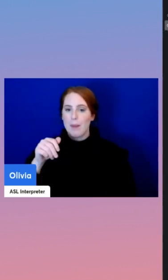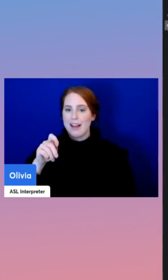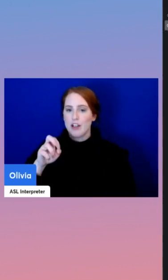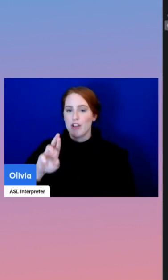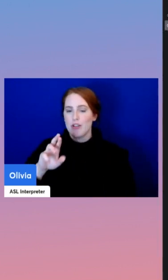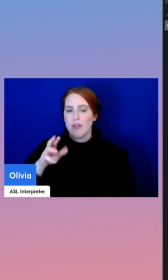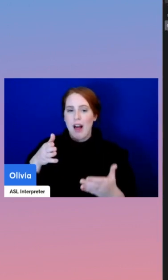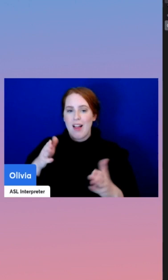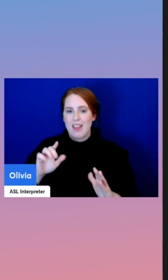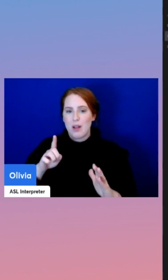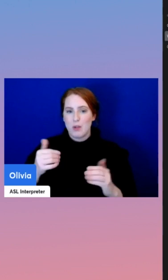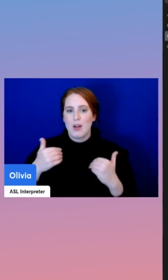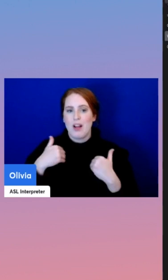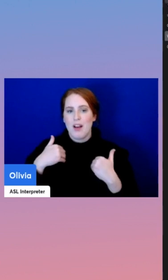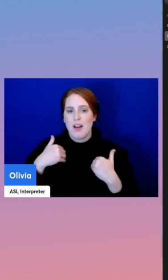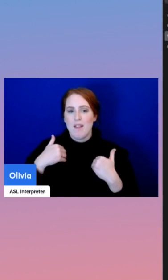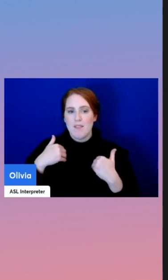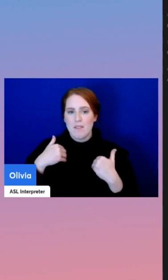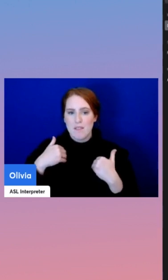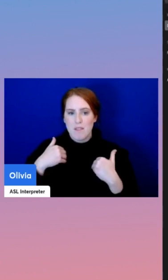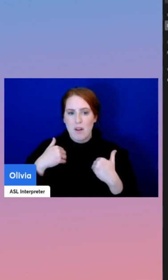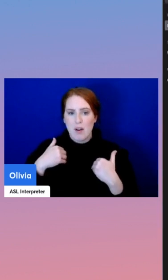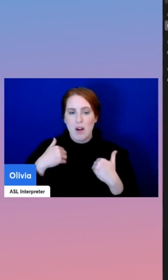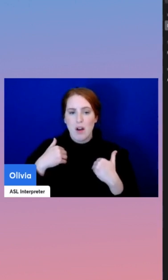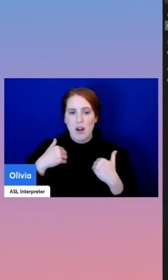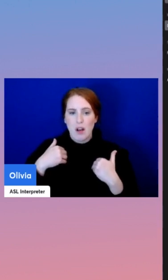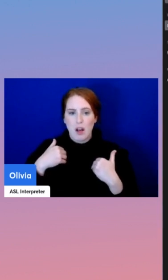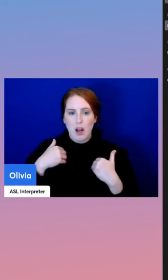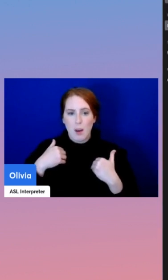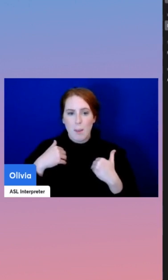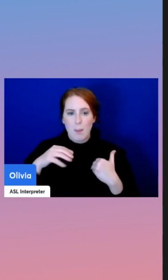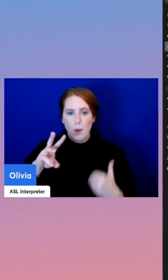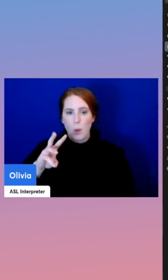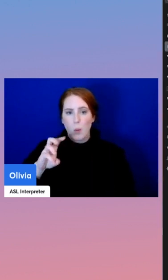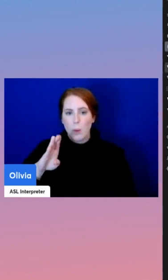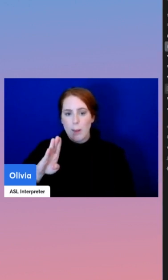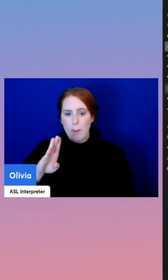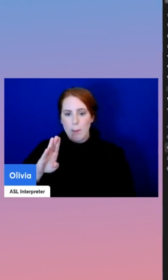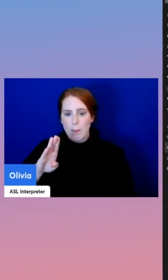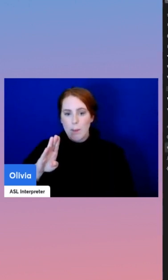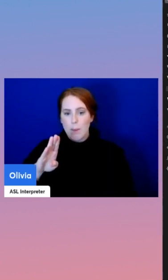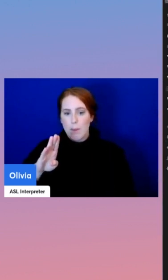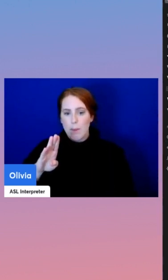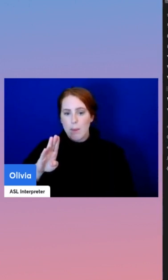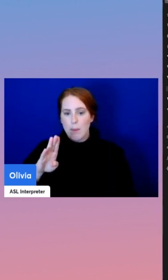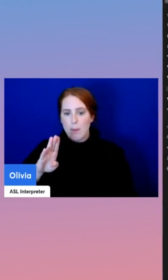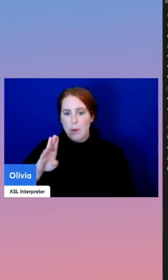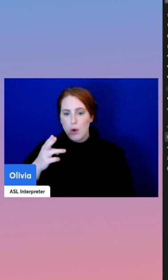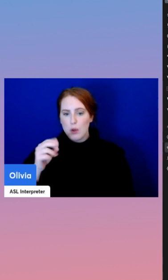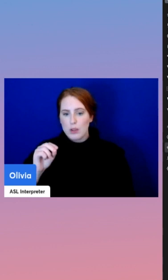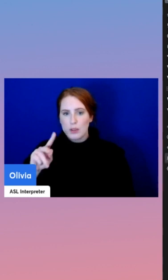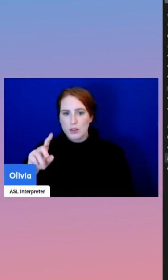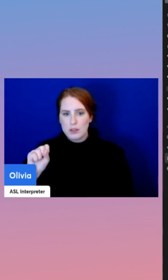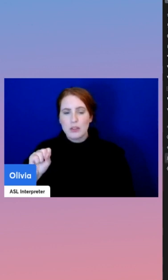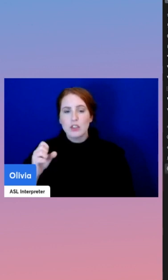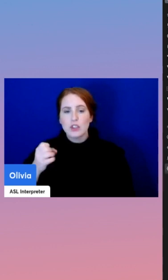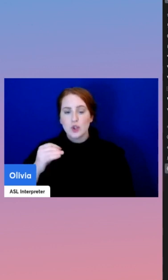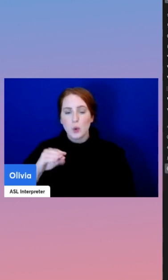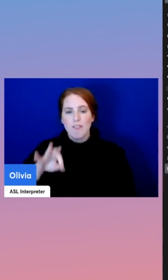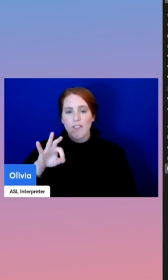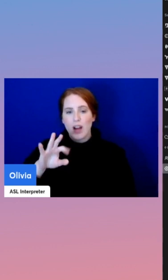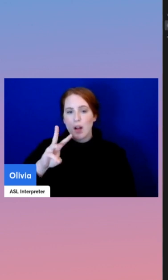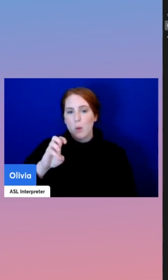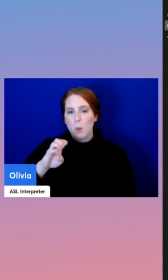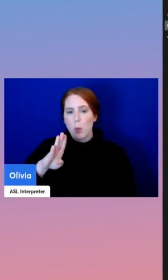have webhooks. Right? This is something which is still in beta, but I really love it. So in order to find the webhooks, you need to go to